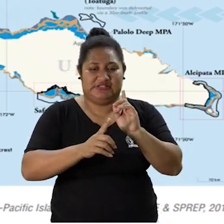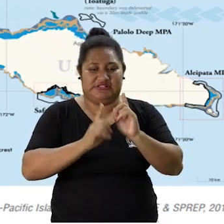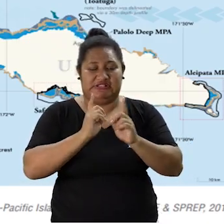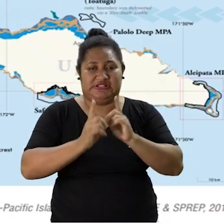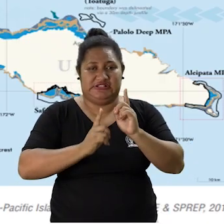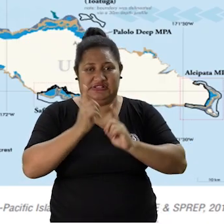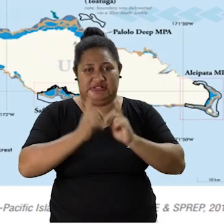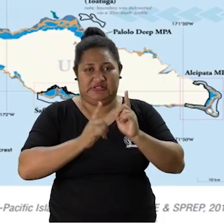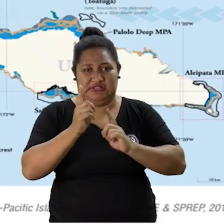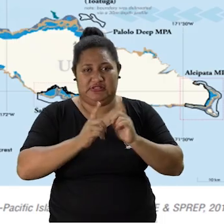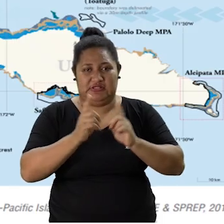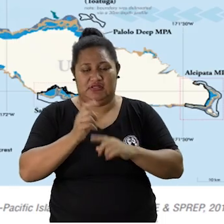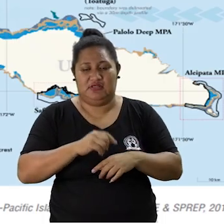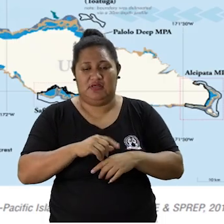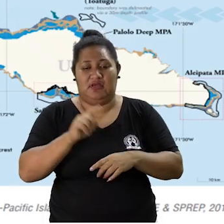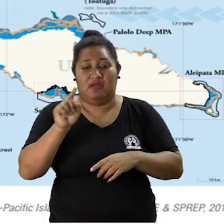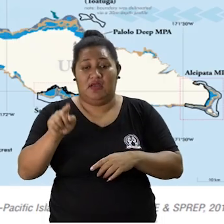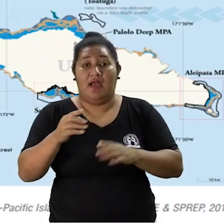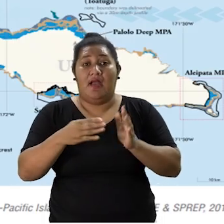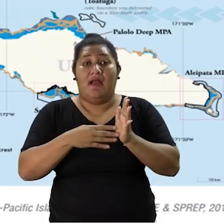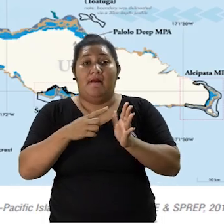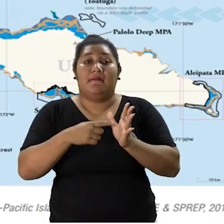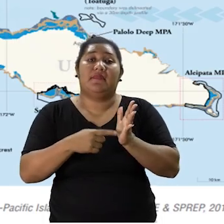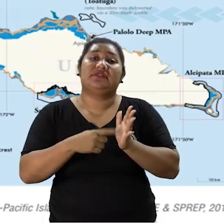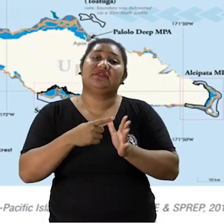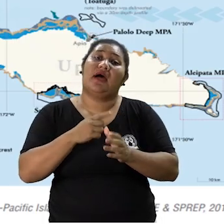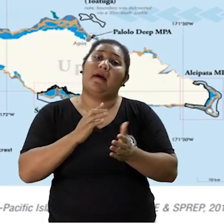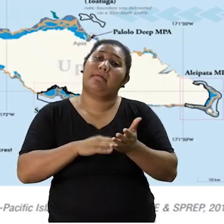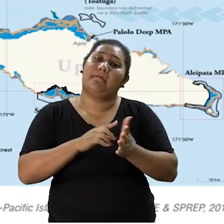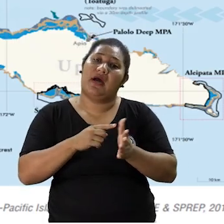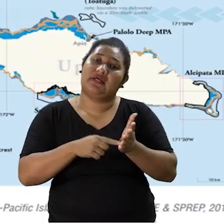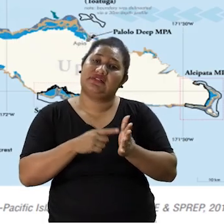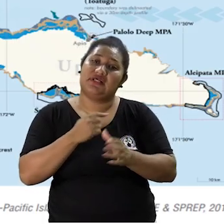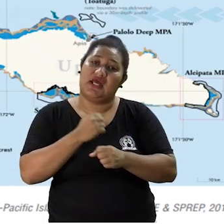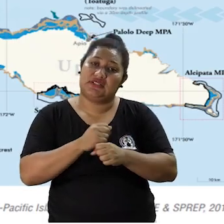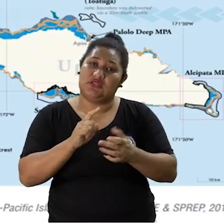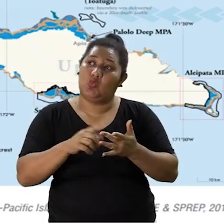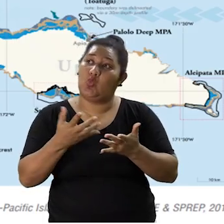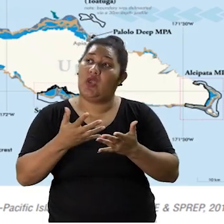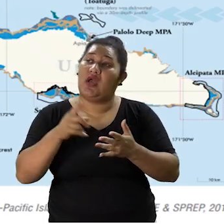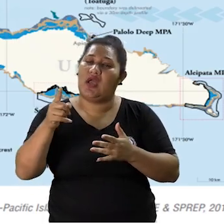matamatangi, ne iai ia le pata, po le atua le pata. Ia o lo